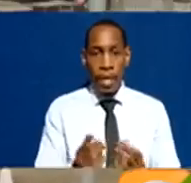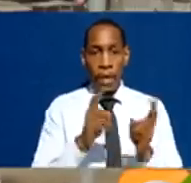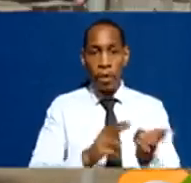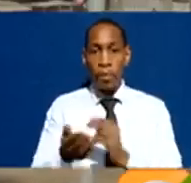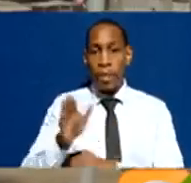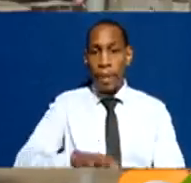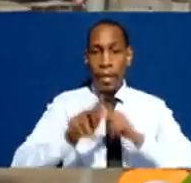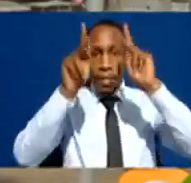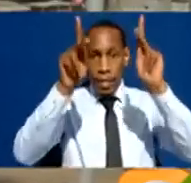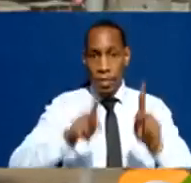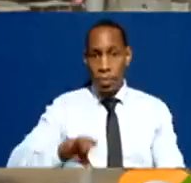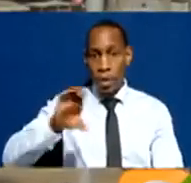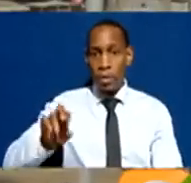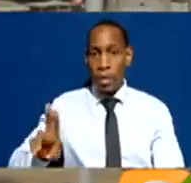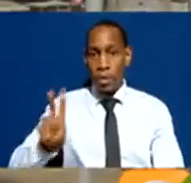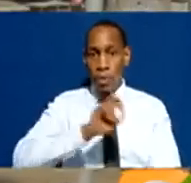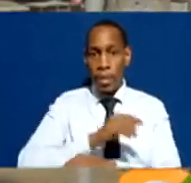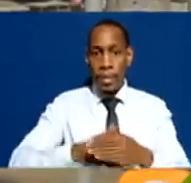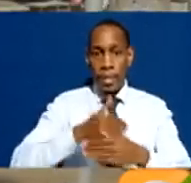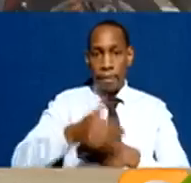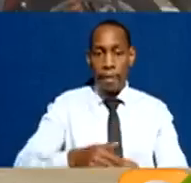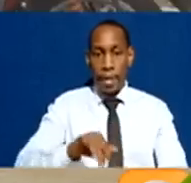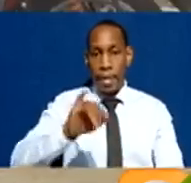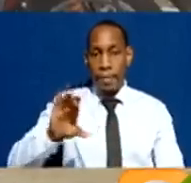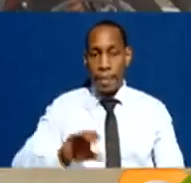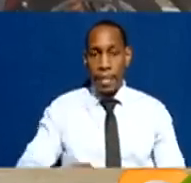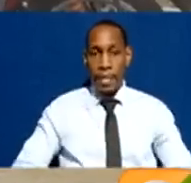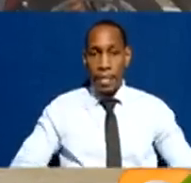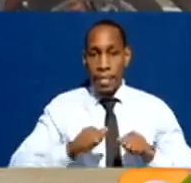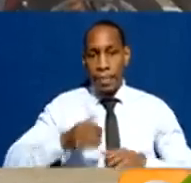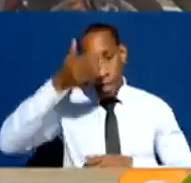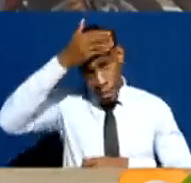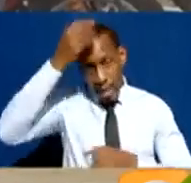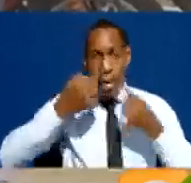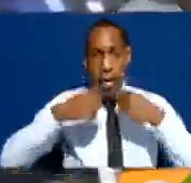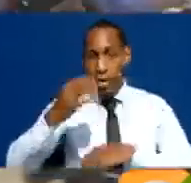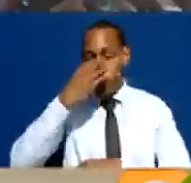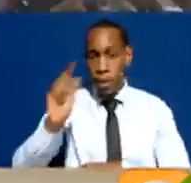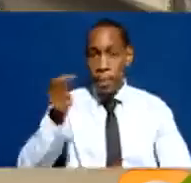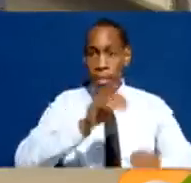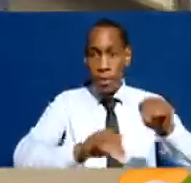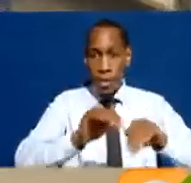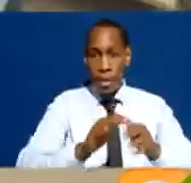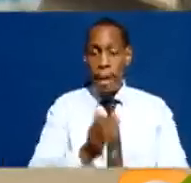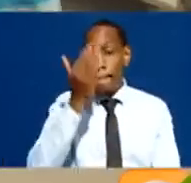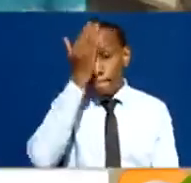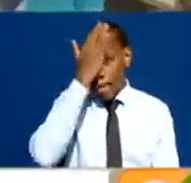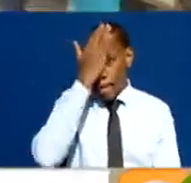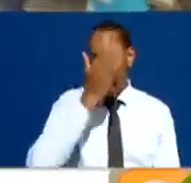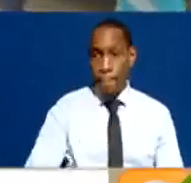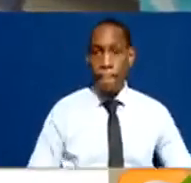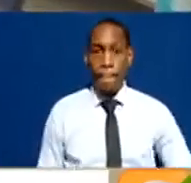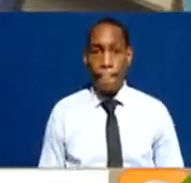Kisumu County 2 days after IEBC chairman Wafula Chebukati declared William Ruto president-elect on Monday.